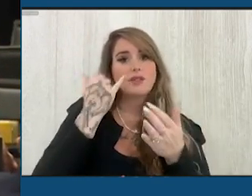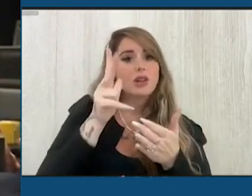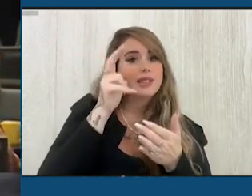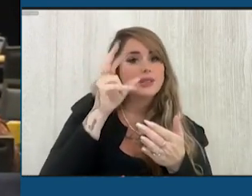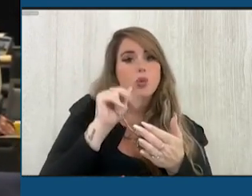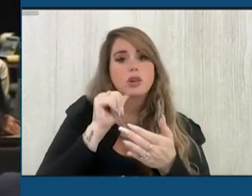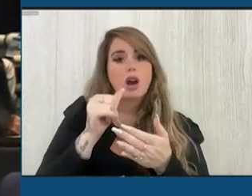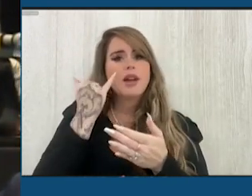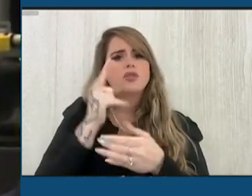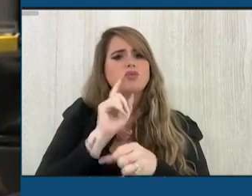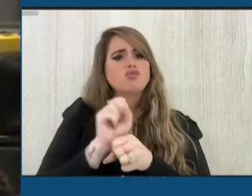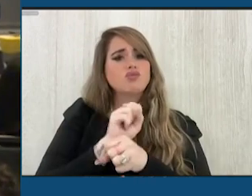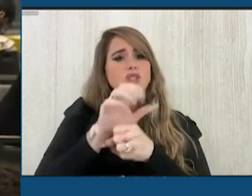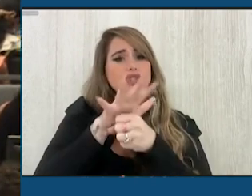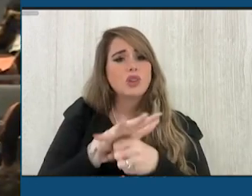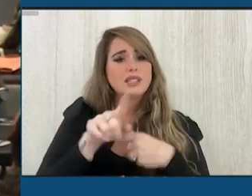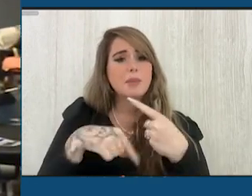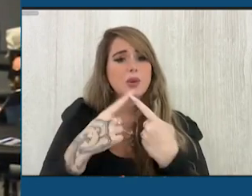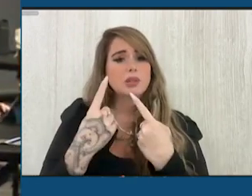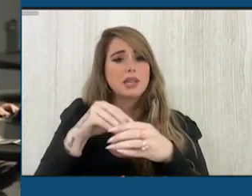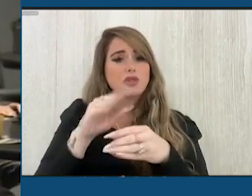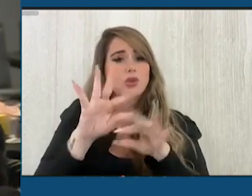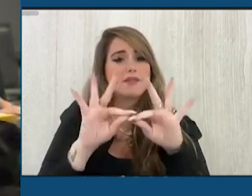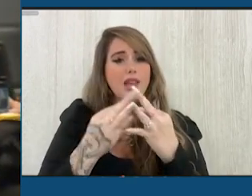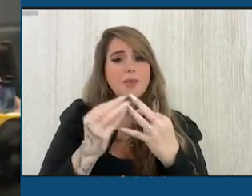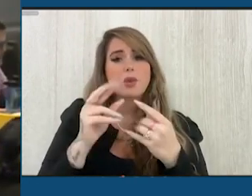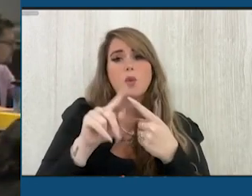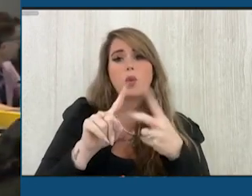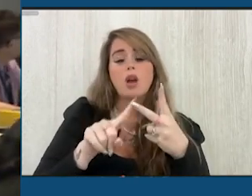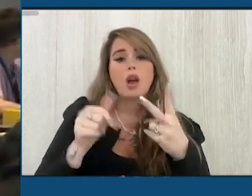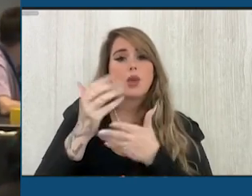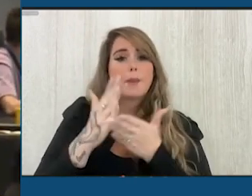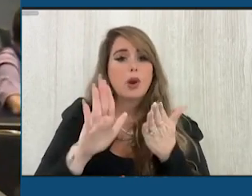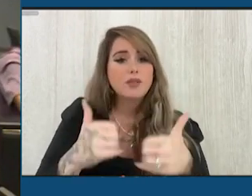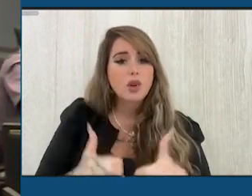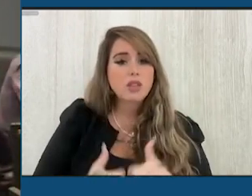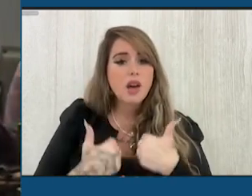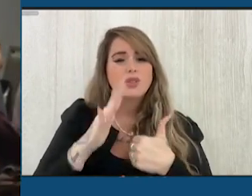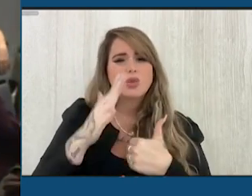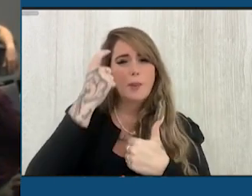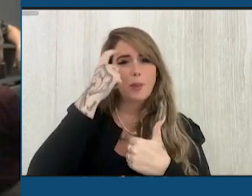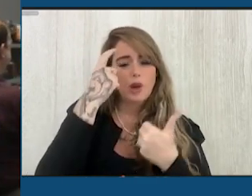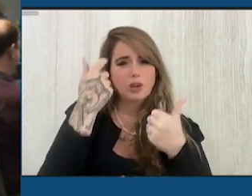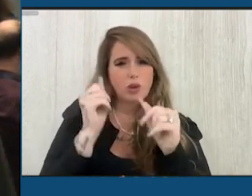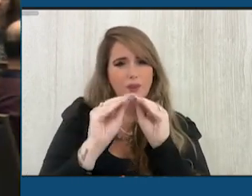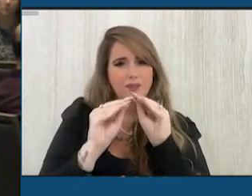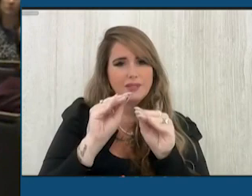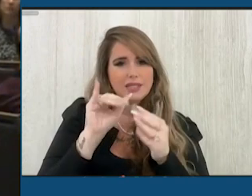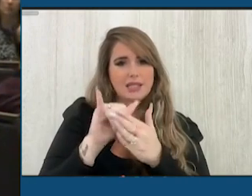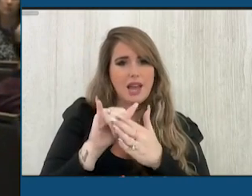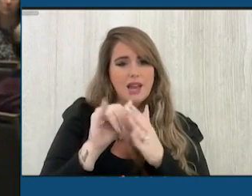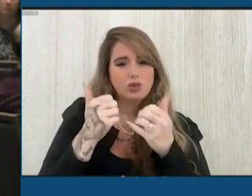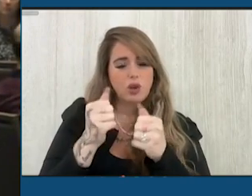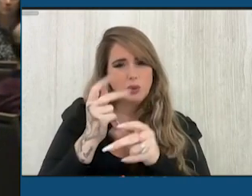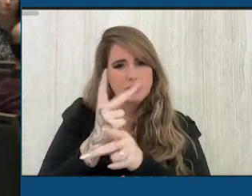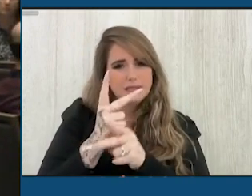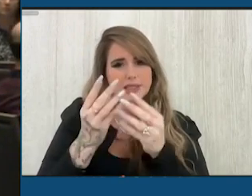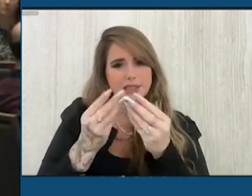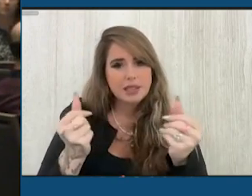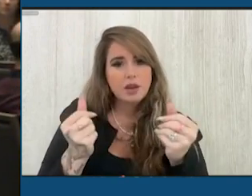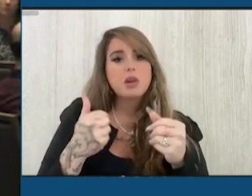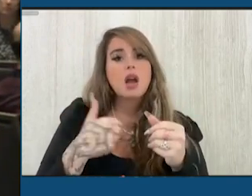out about something going on in your family life or in other aspects of your life, your brain is trying to fix that, attend to that. I was